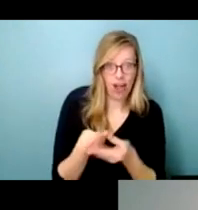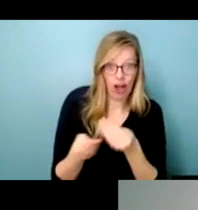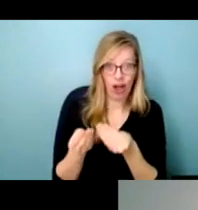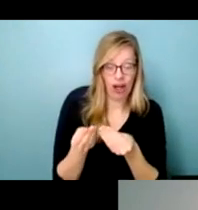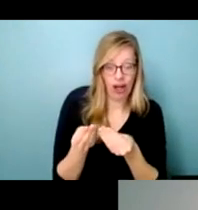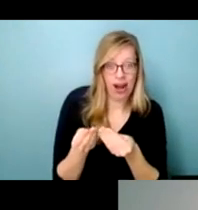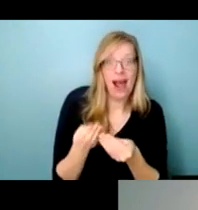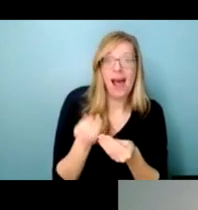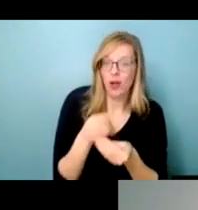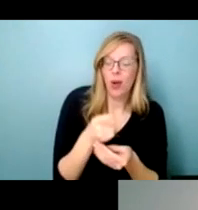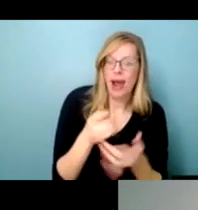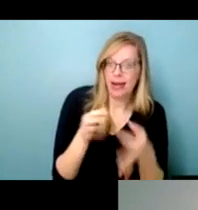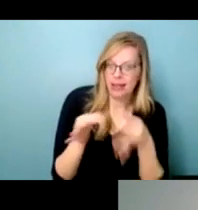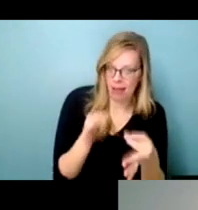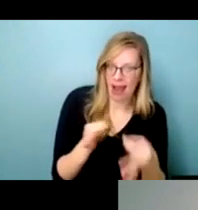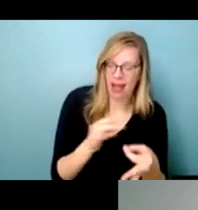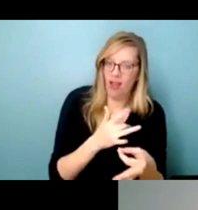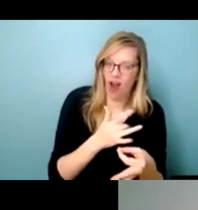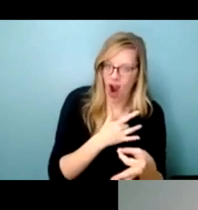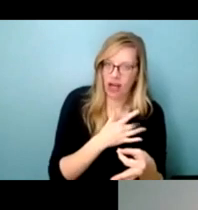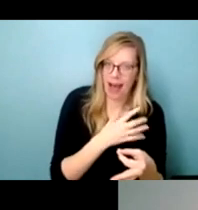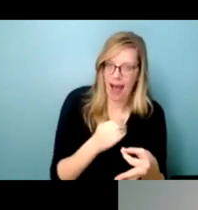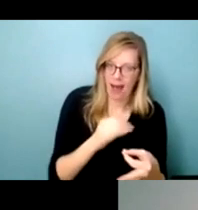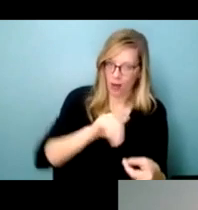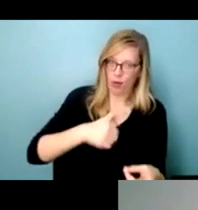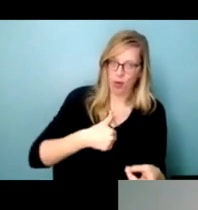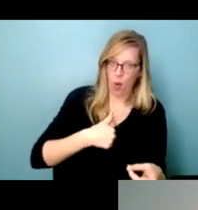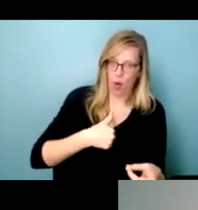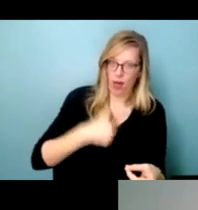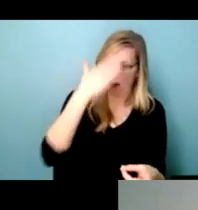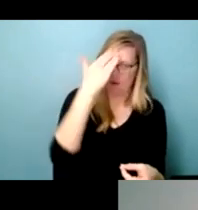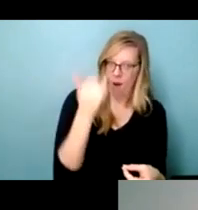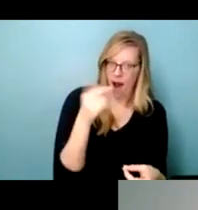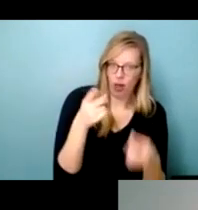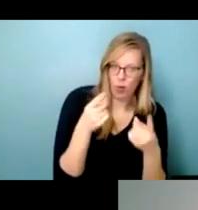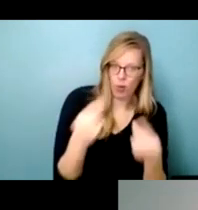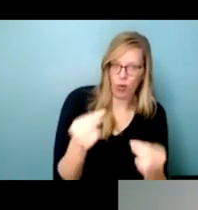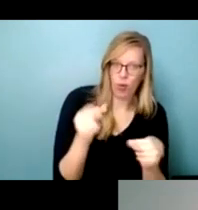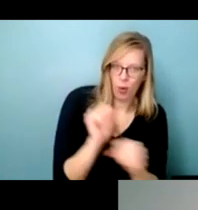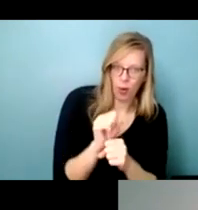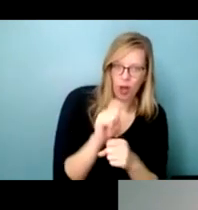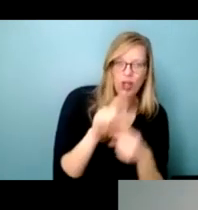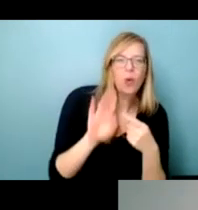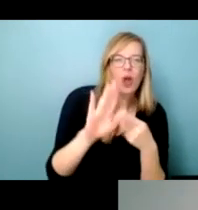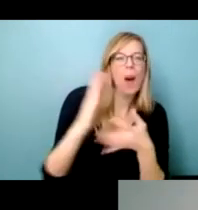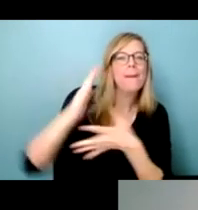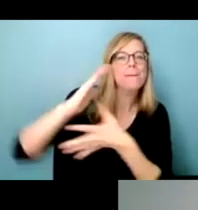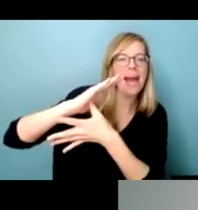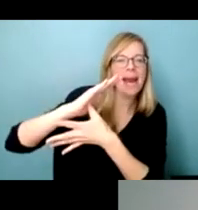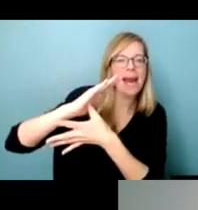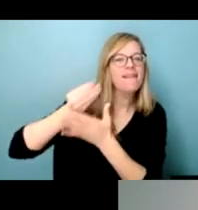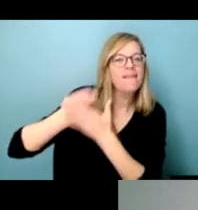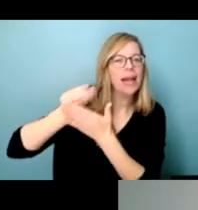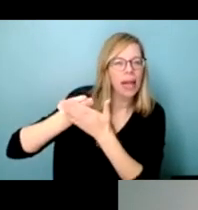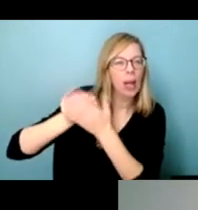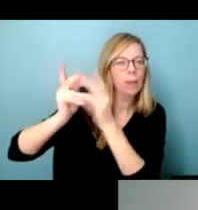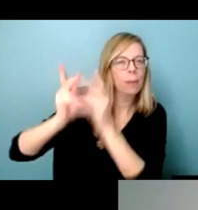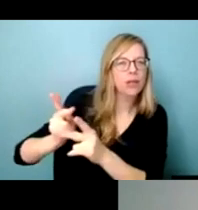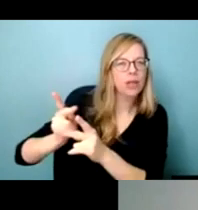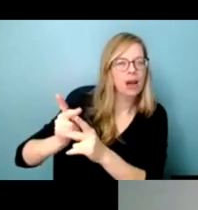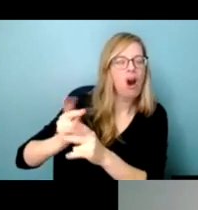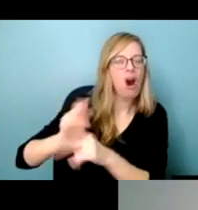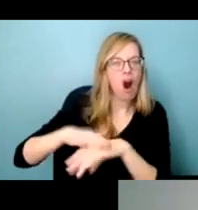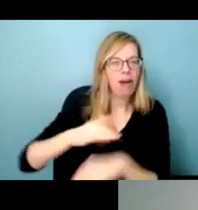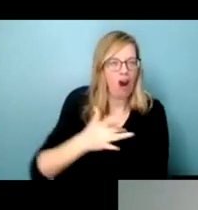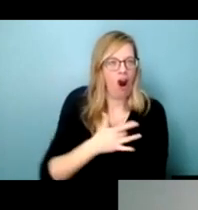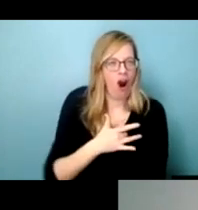the heart and soul of why we do our work to your main funding person, so that they understand on a heart level why your work